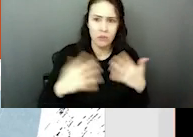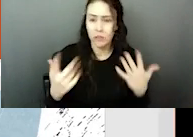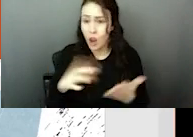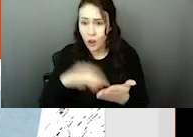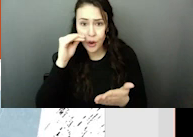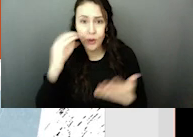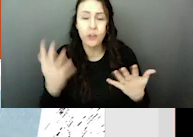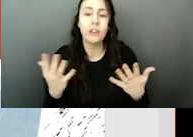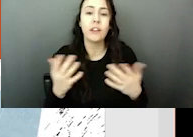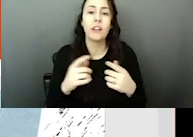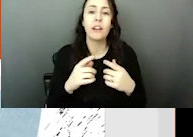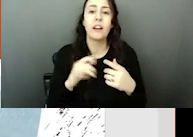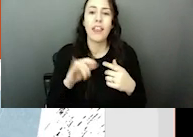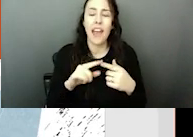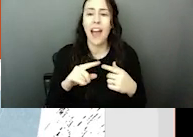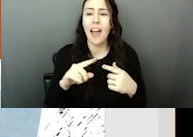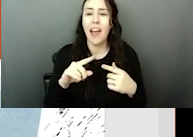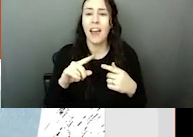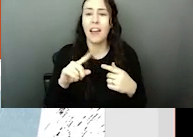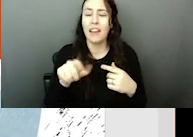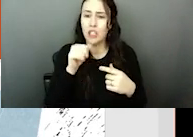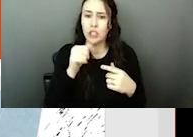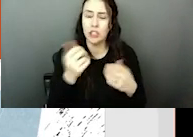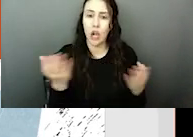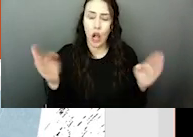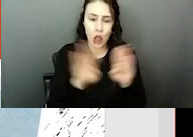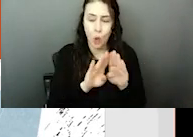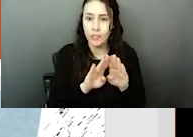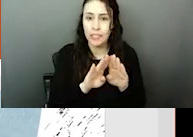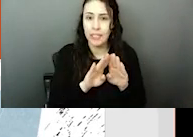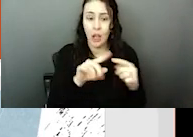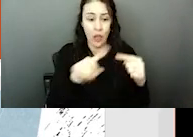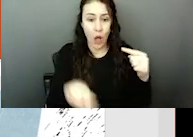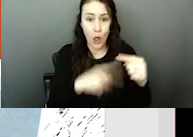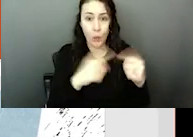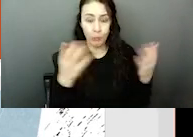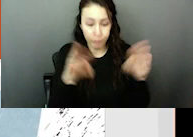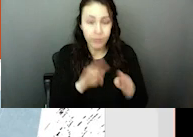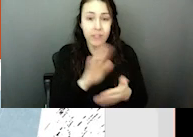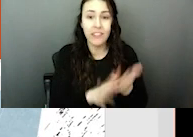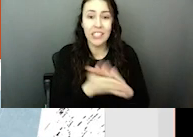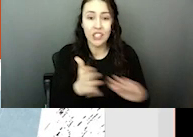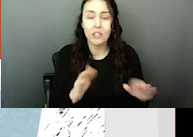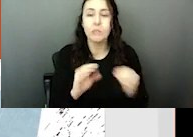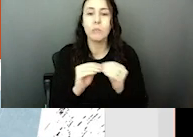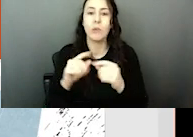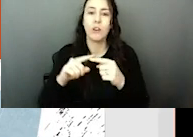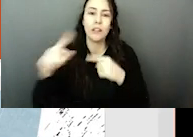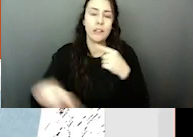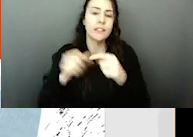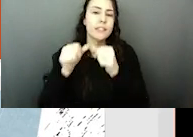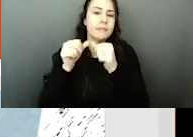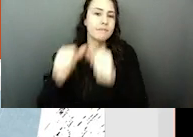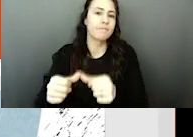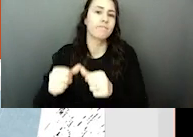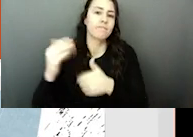spiraling, instead of closing the loop, you're really spiraling that loop forward in time so that that's helping you respond